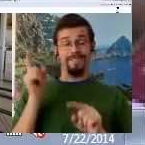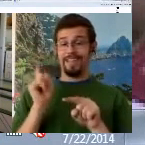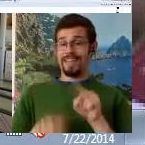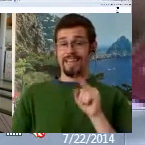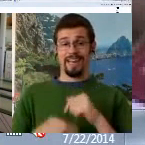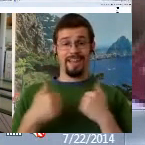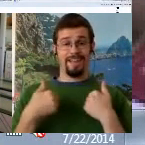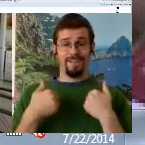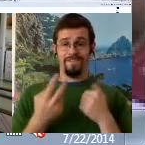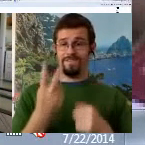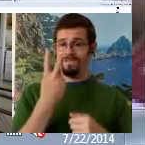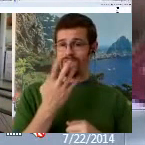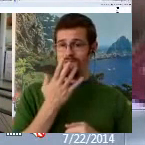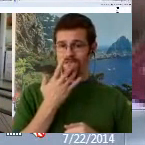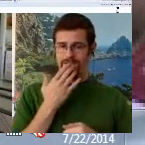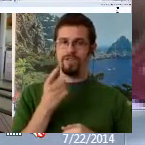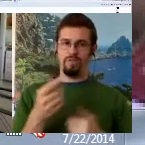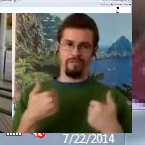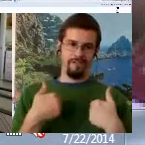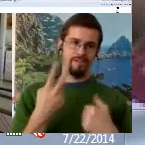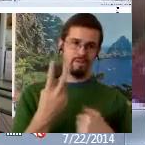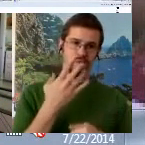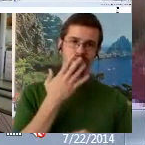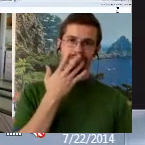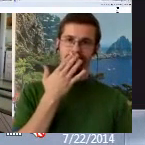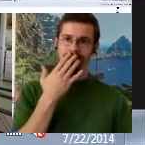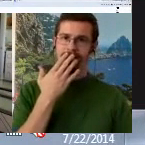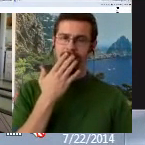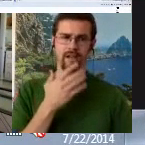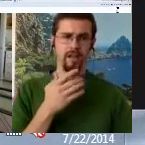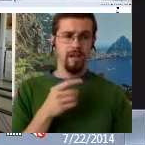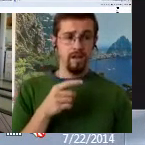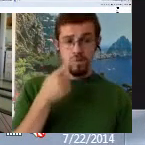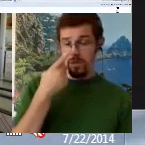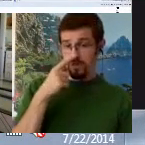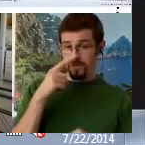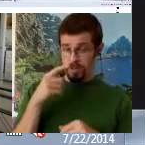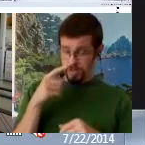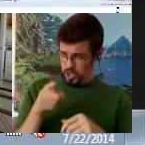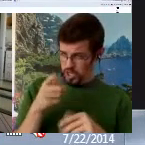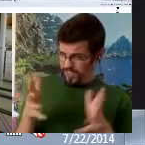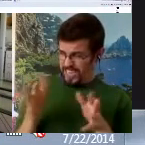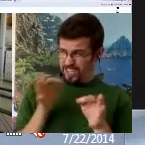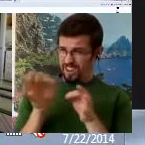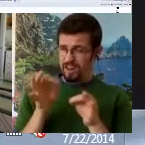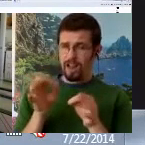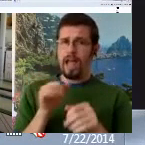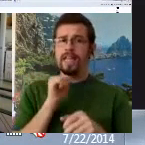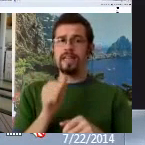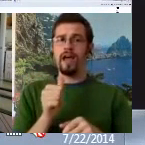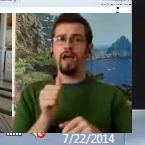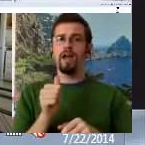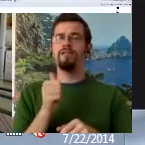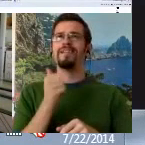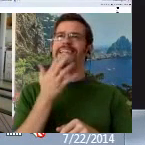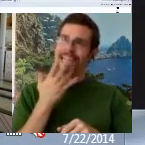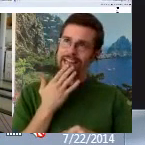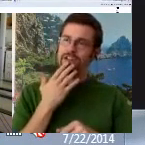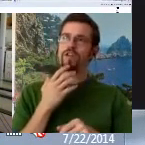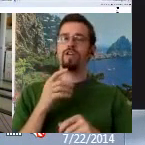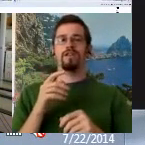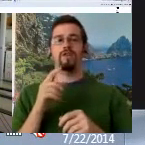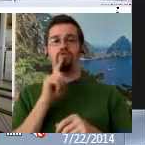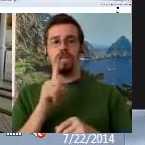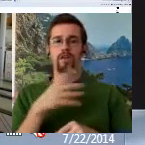that right? And we do need two color. Could you explain that to everybody? It's not color. We're talking about white